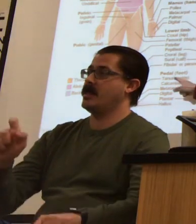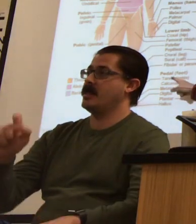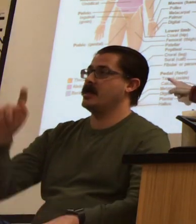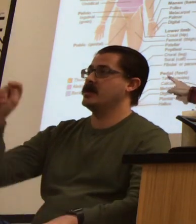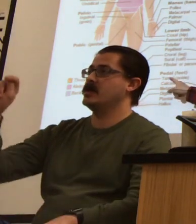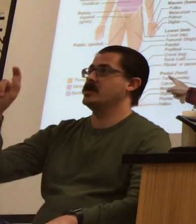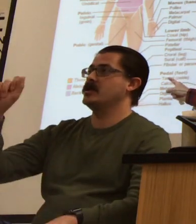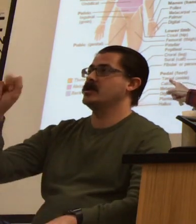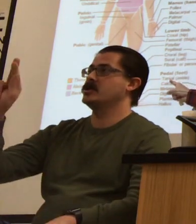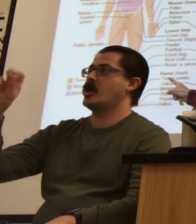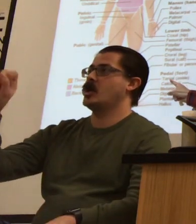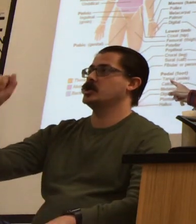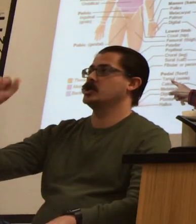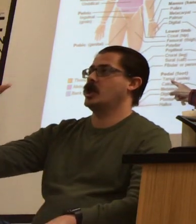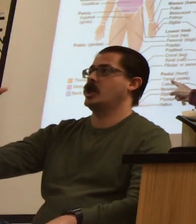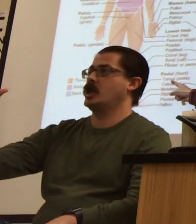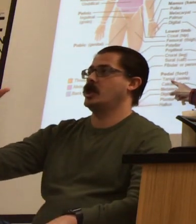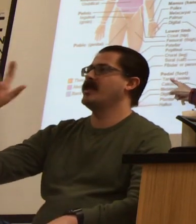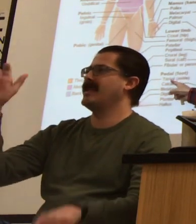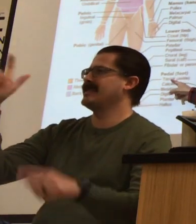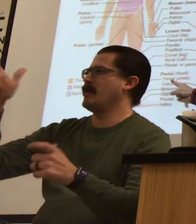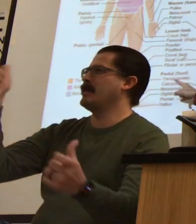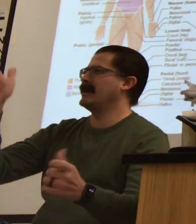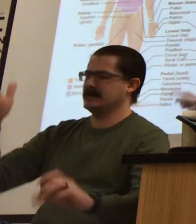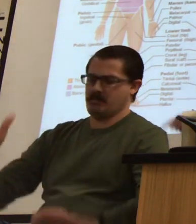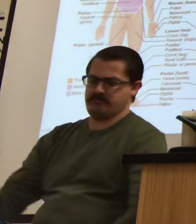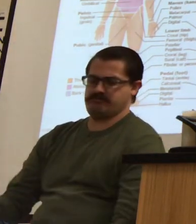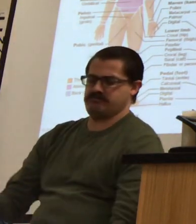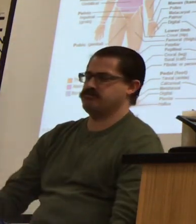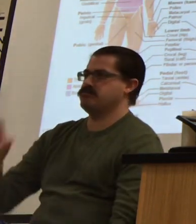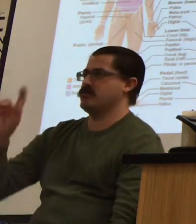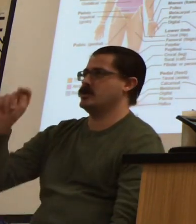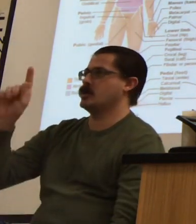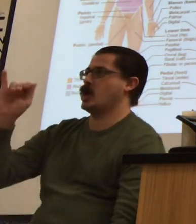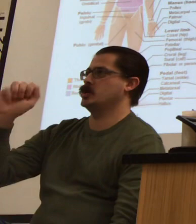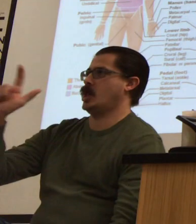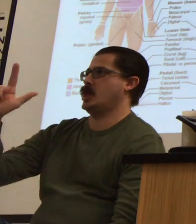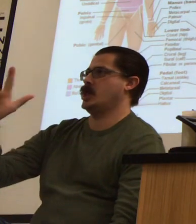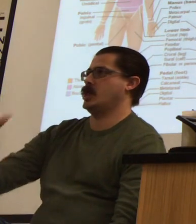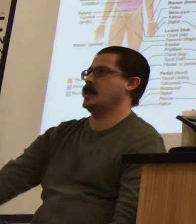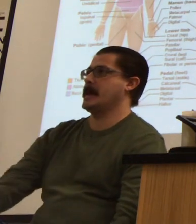Tarsal. Okay, it's your biggest ankle bone. Tarsal is for ankle.